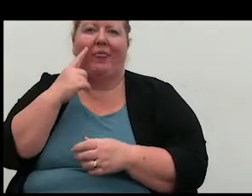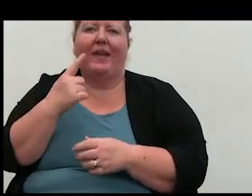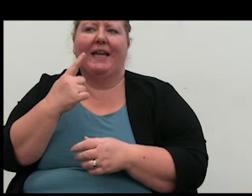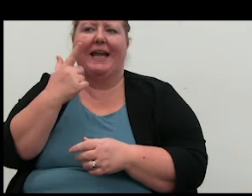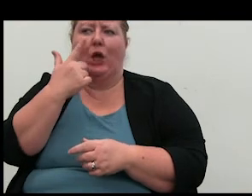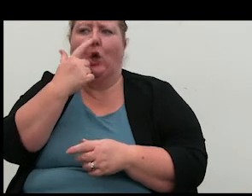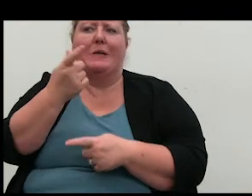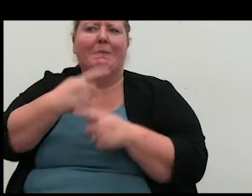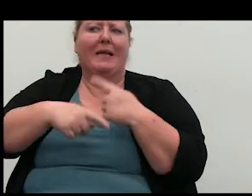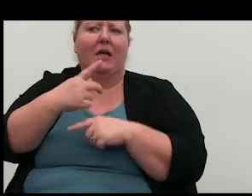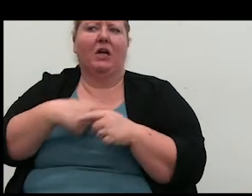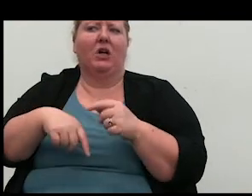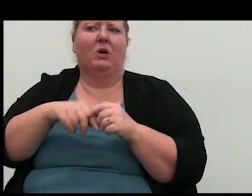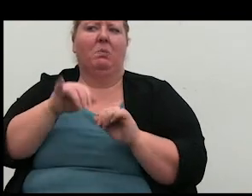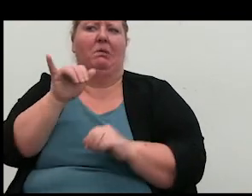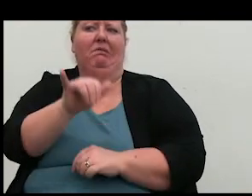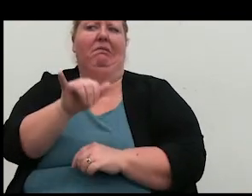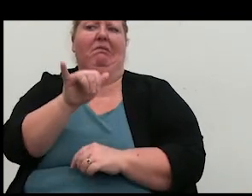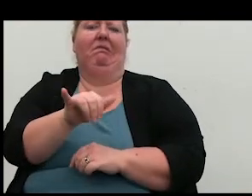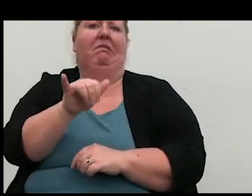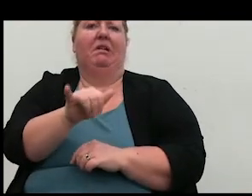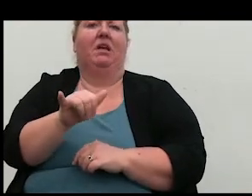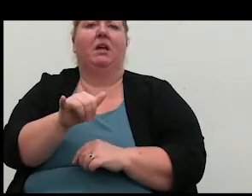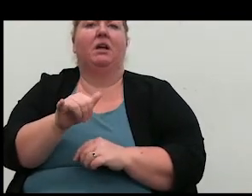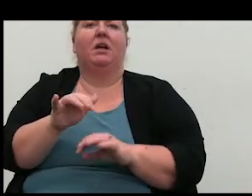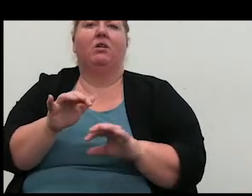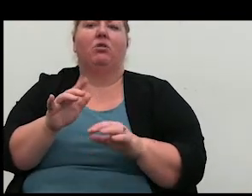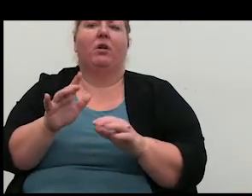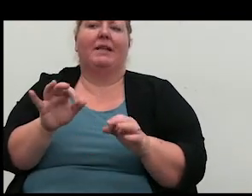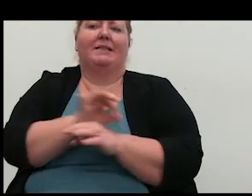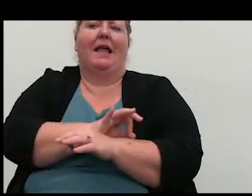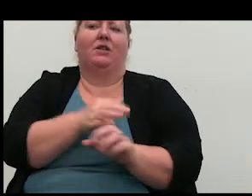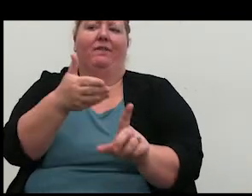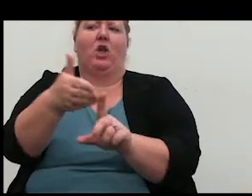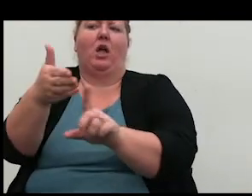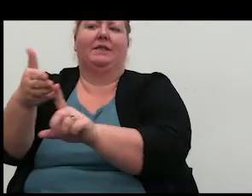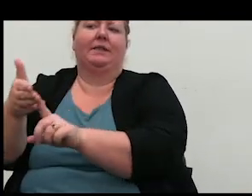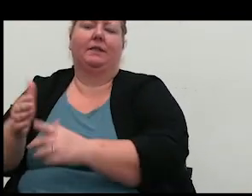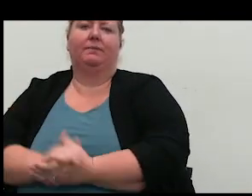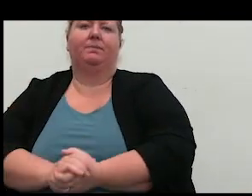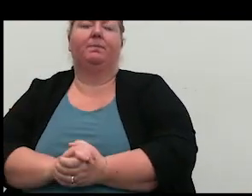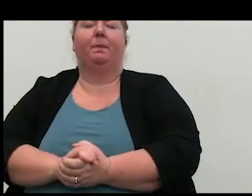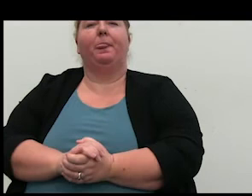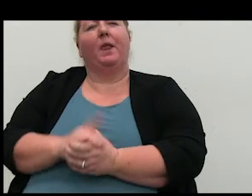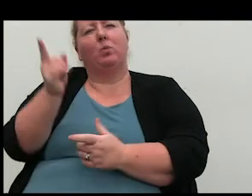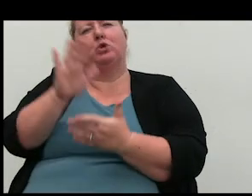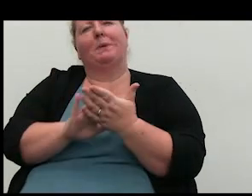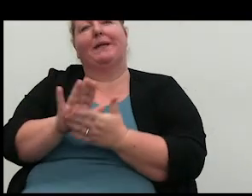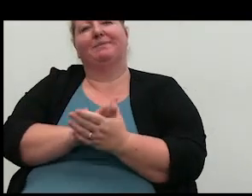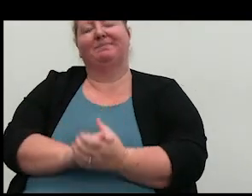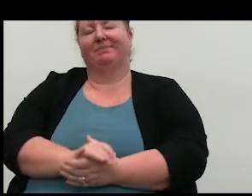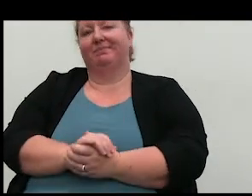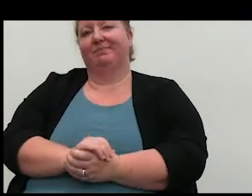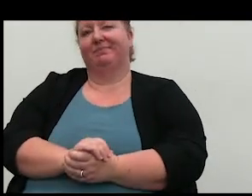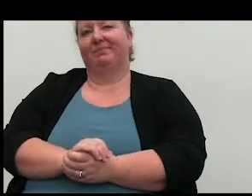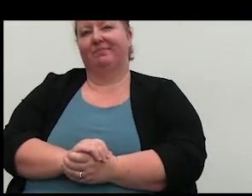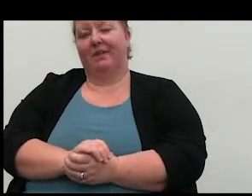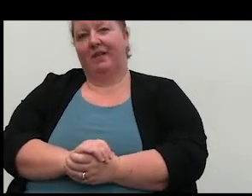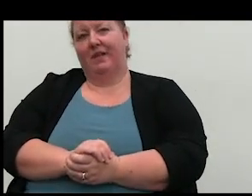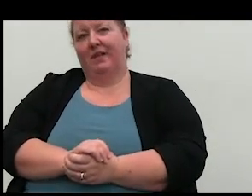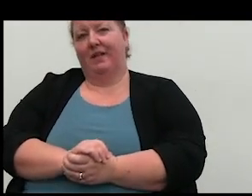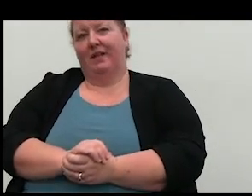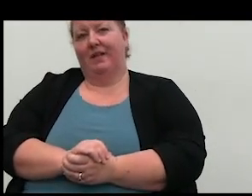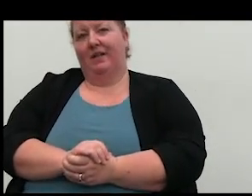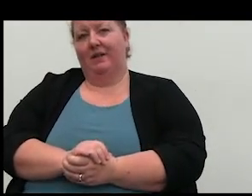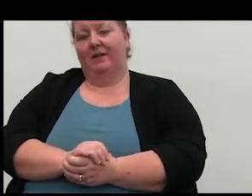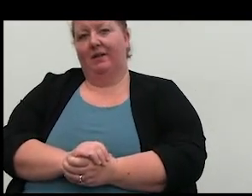rather than just be targeting people who are already looking at that sort of thing? What do you mean? In the